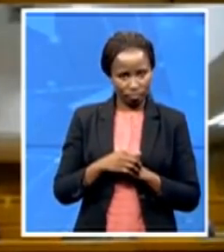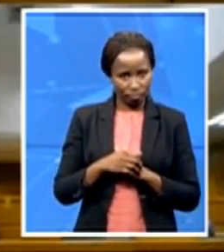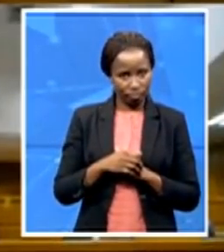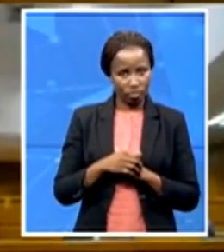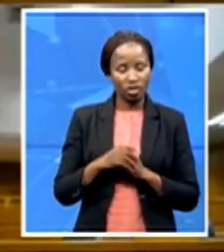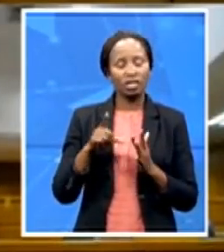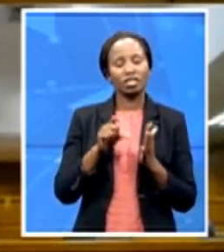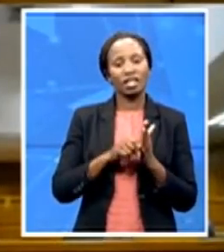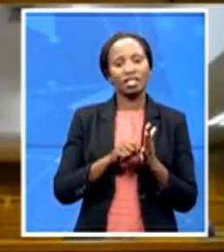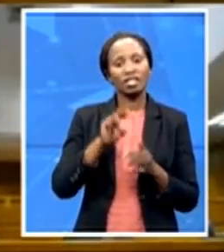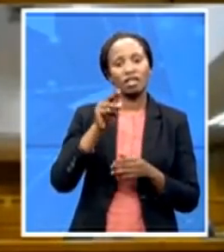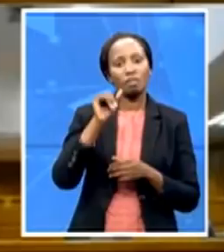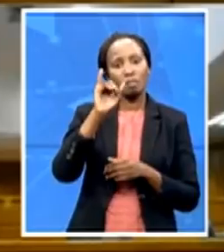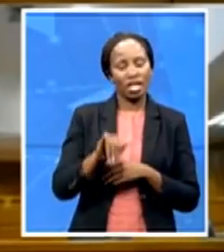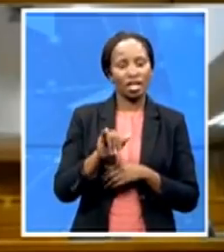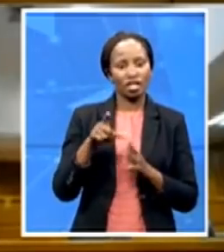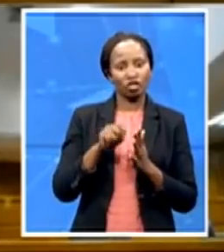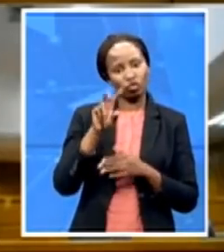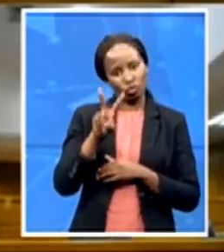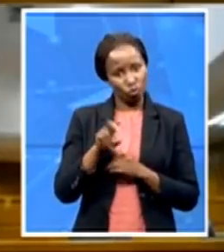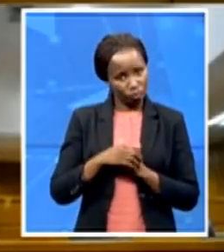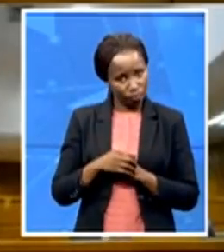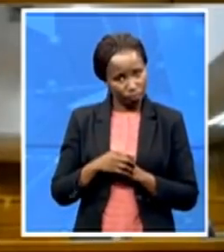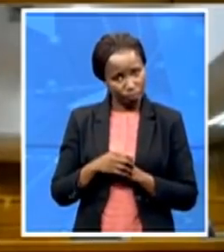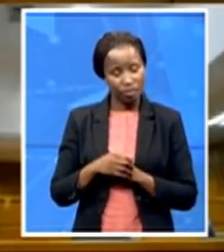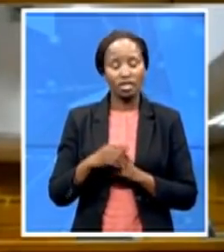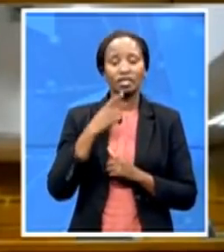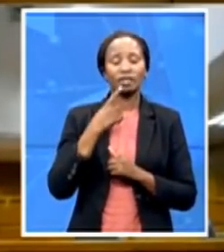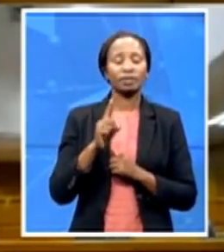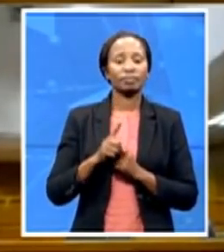further assist, but the two fundamental points I've made remain.